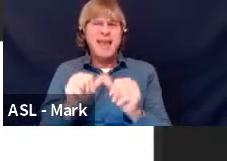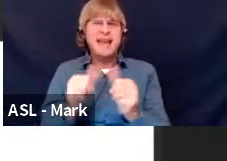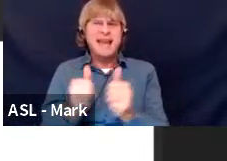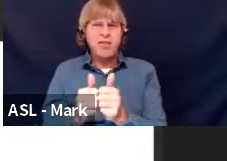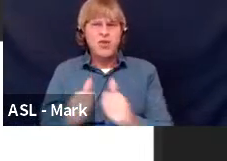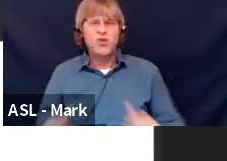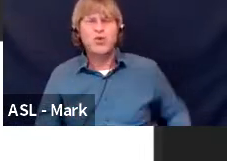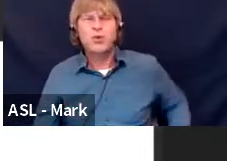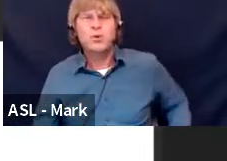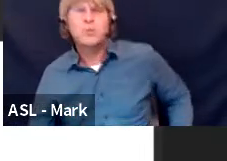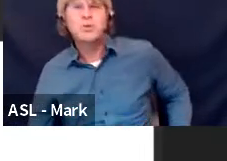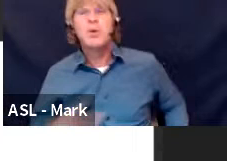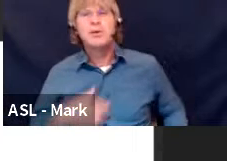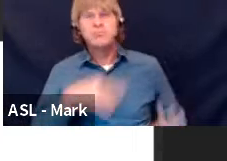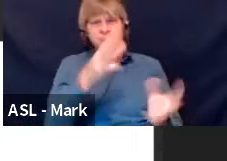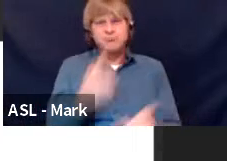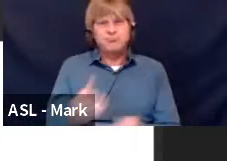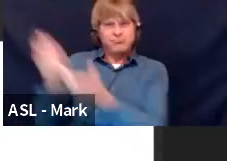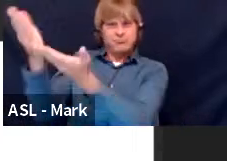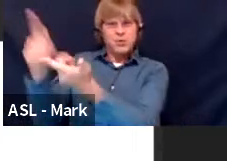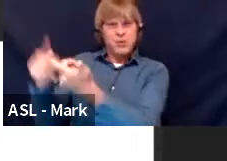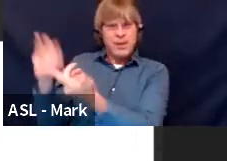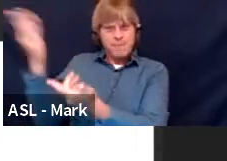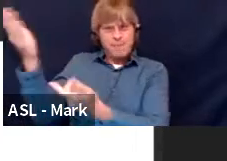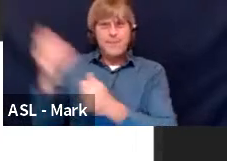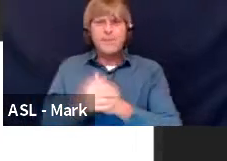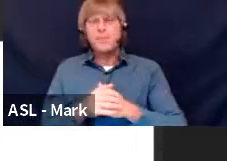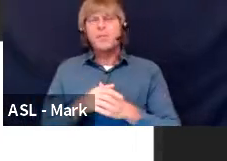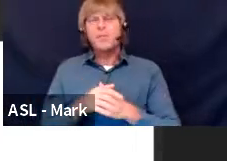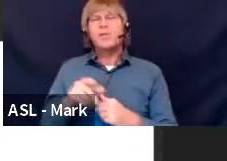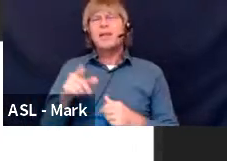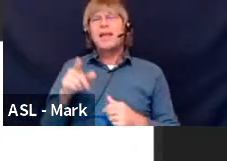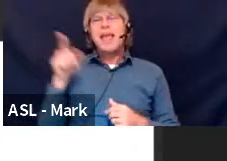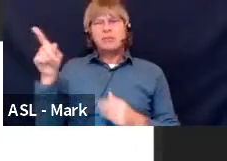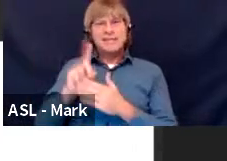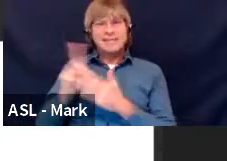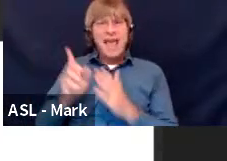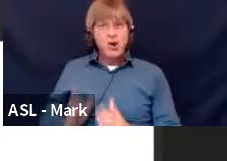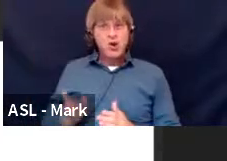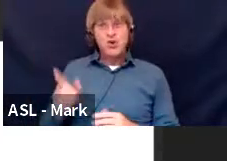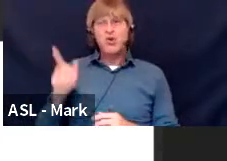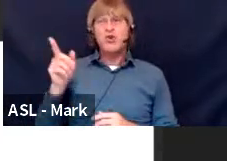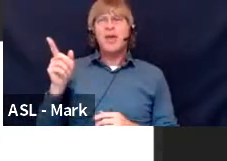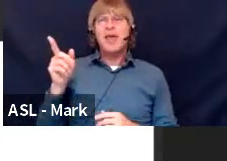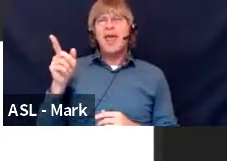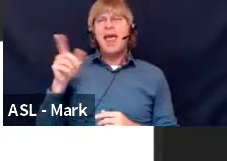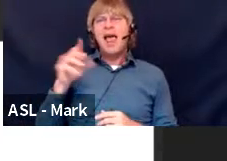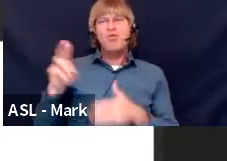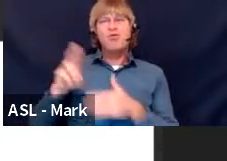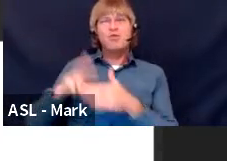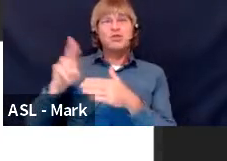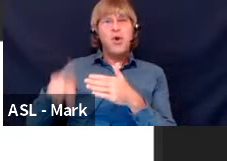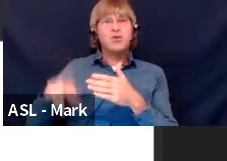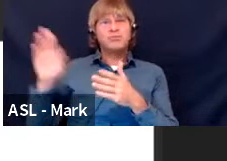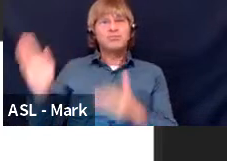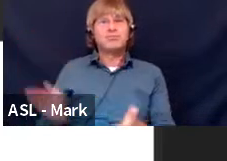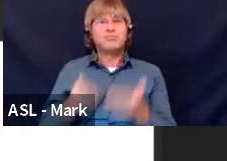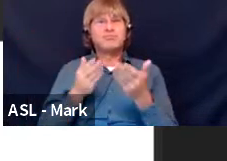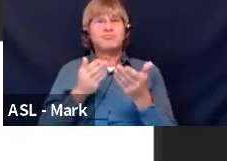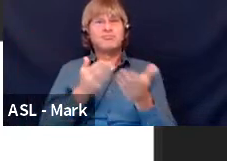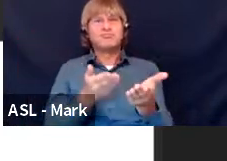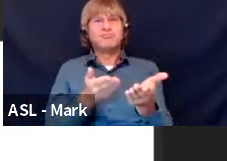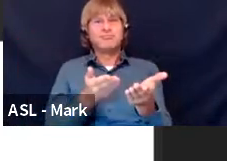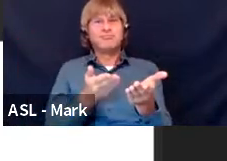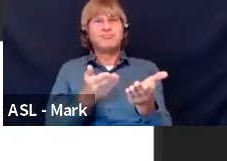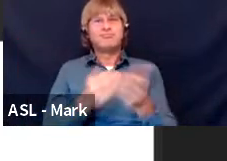so I sent those to him and he was the designer and the result came out like